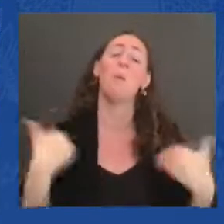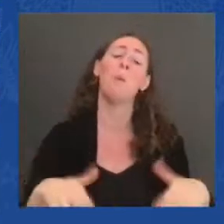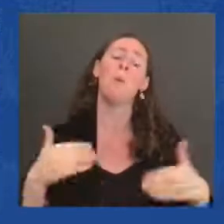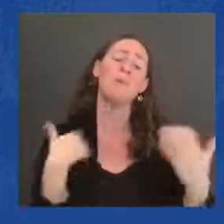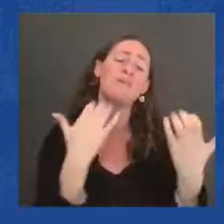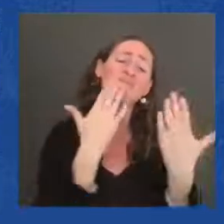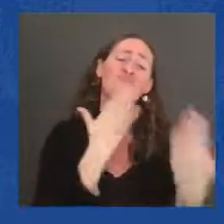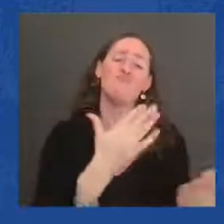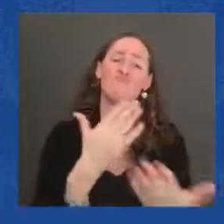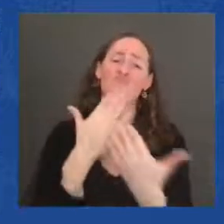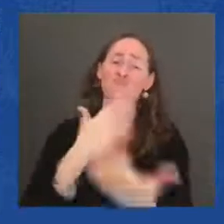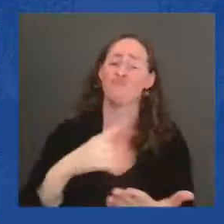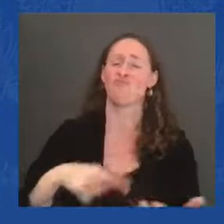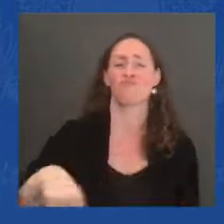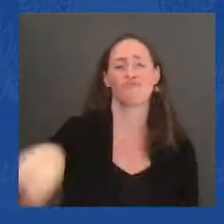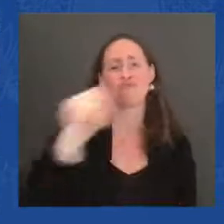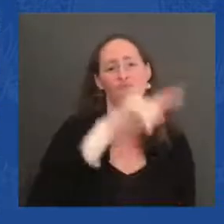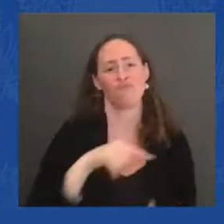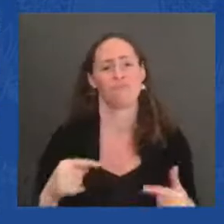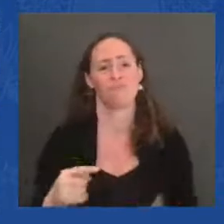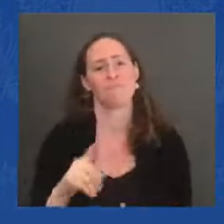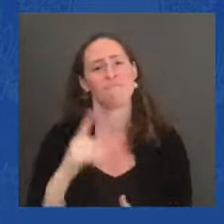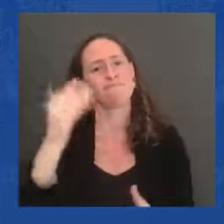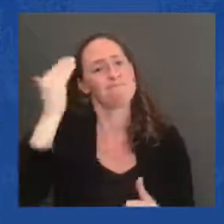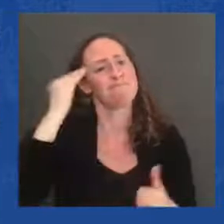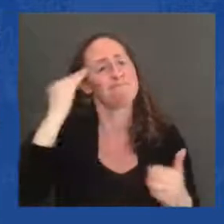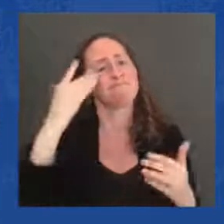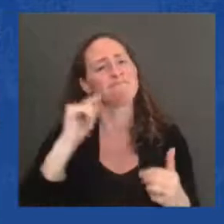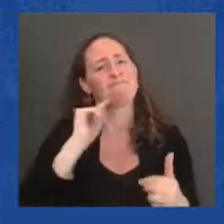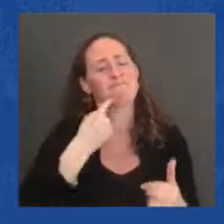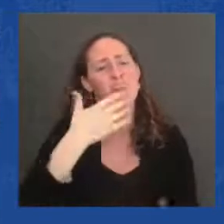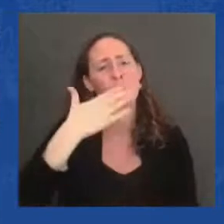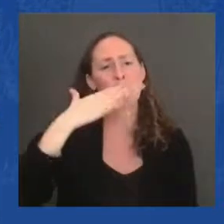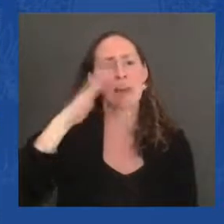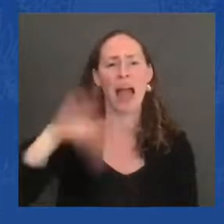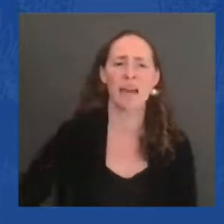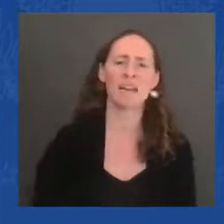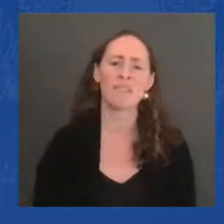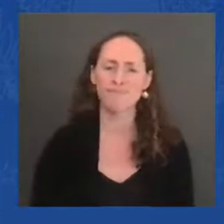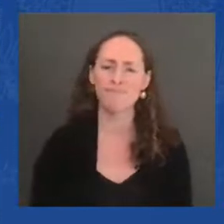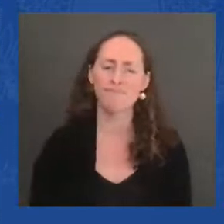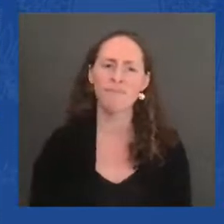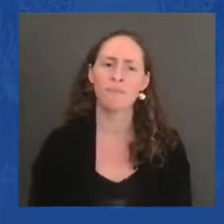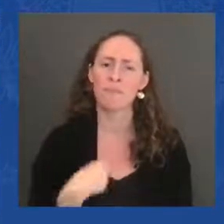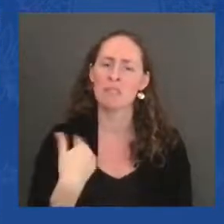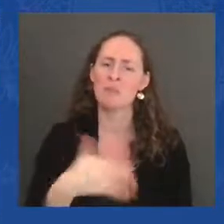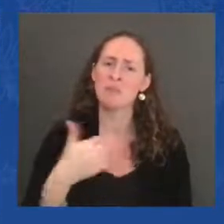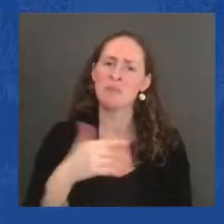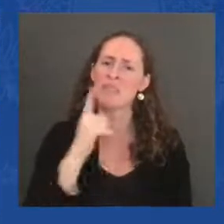I'm having a lot of international meetings with our colleagues around the world. They're asking.